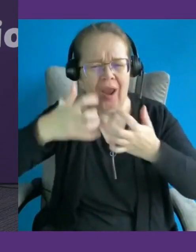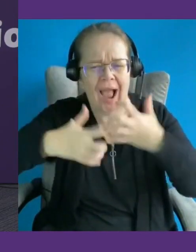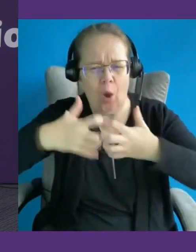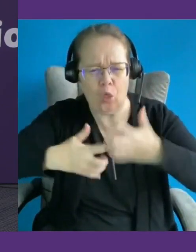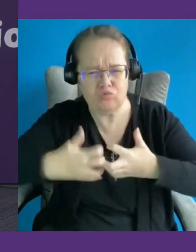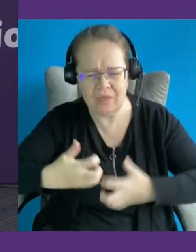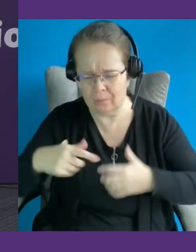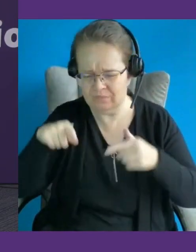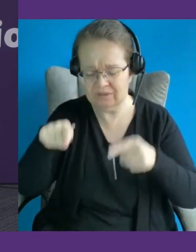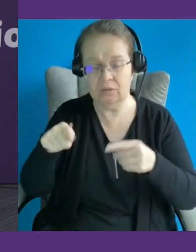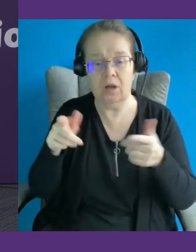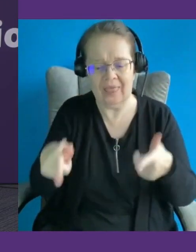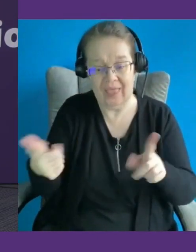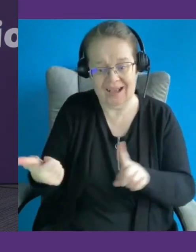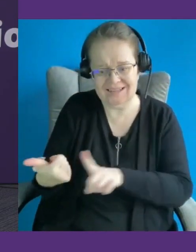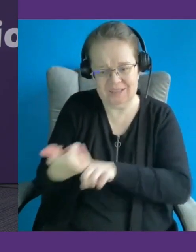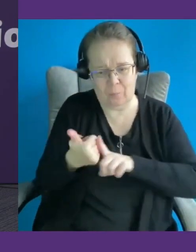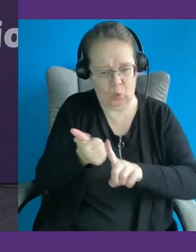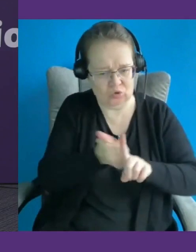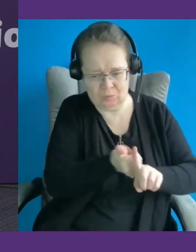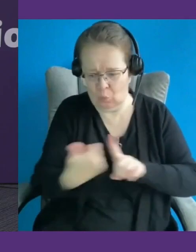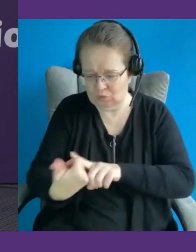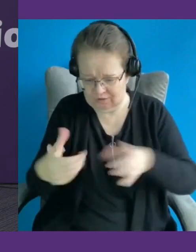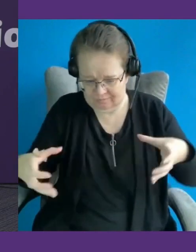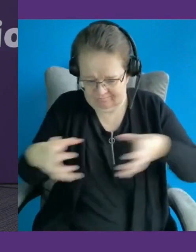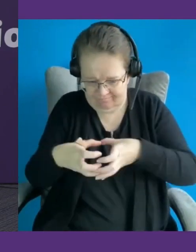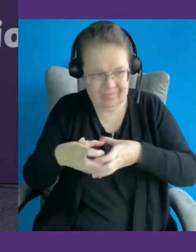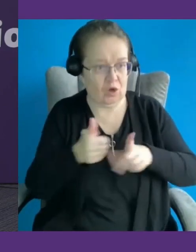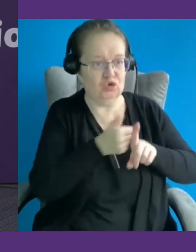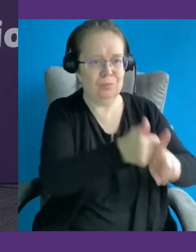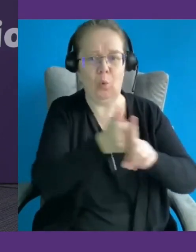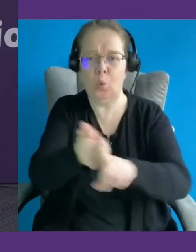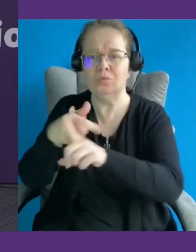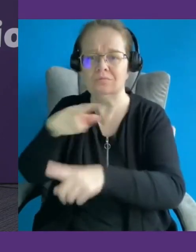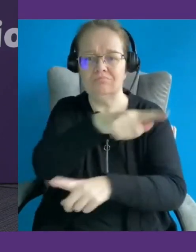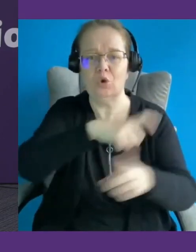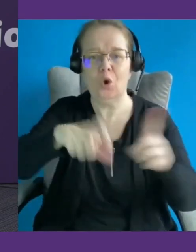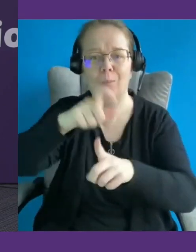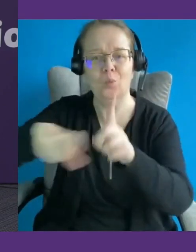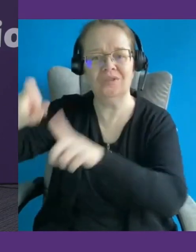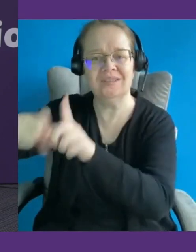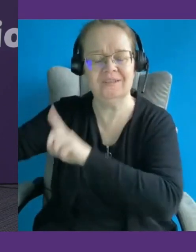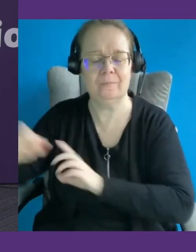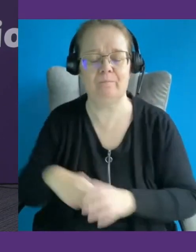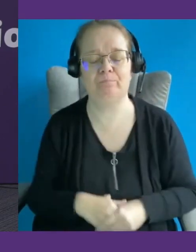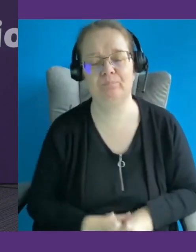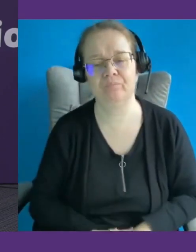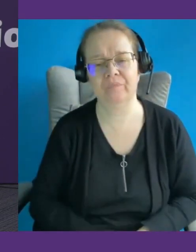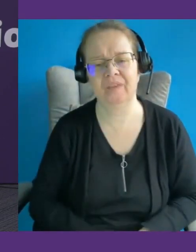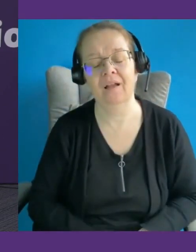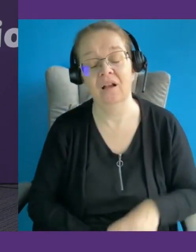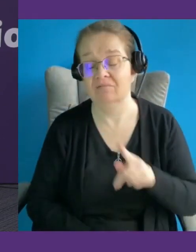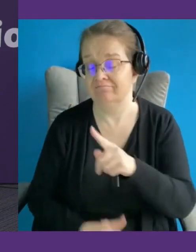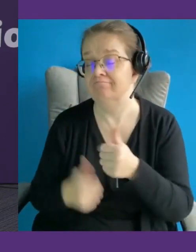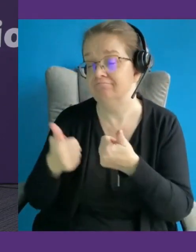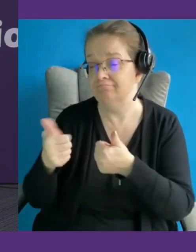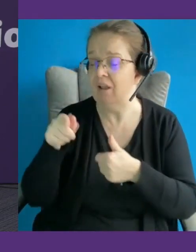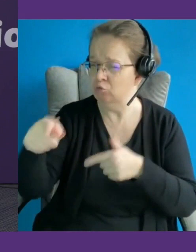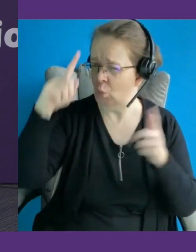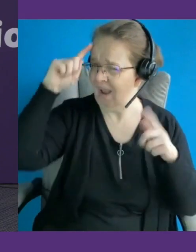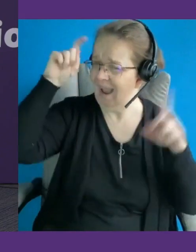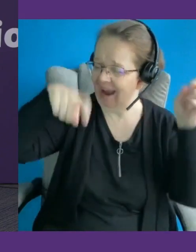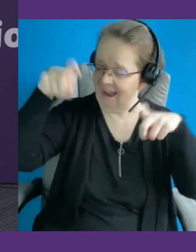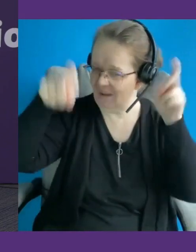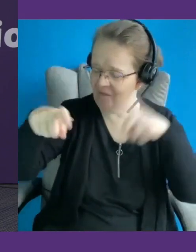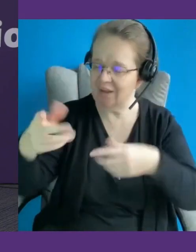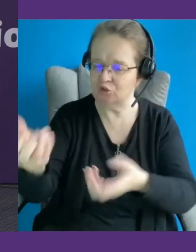really support our communities. Cool. And in terms of that, I mean, that's clearly about the innovation that you're